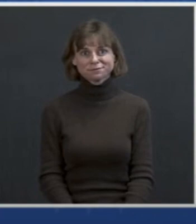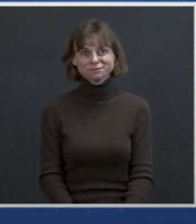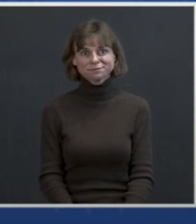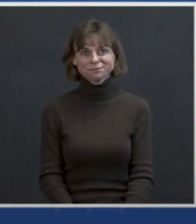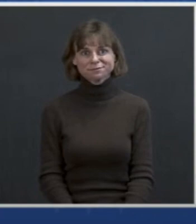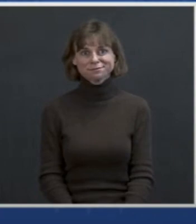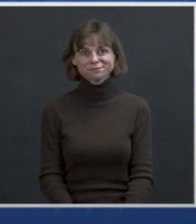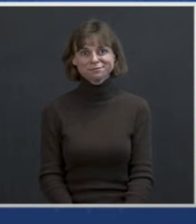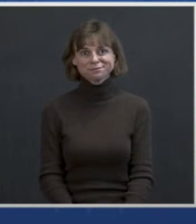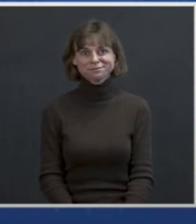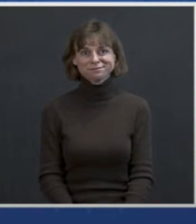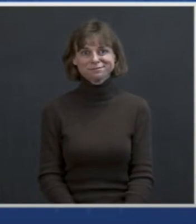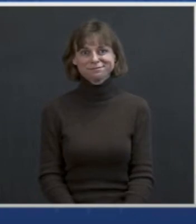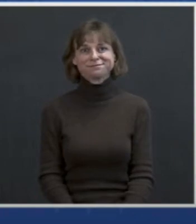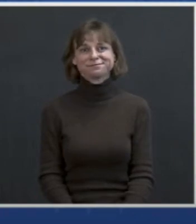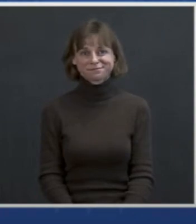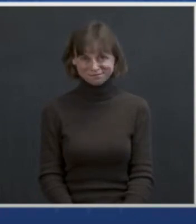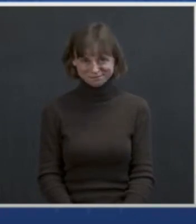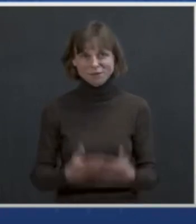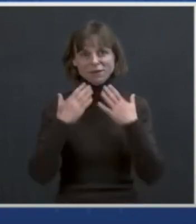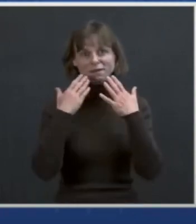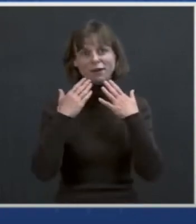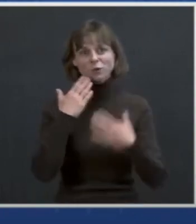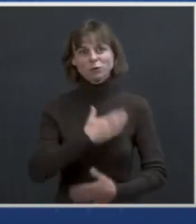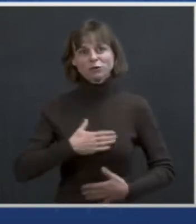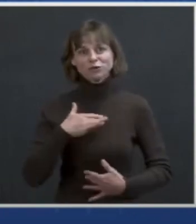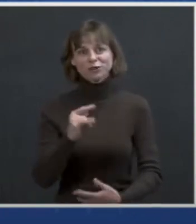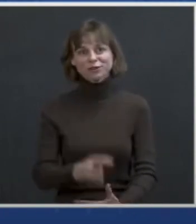Thank you all. Appreciate it. Mr. President, what's next? Thanks,